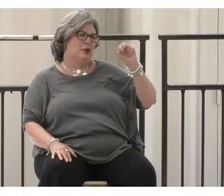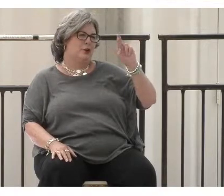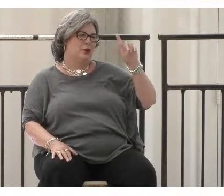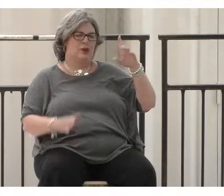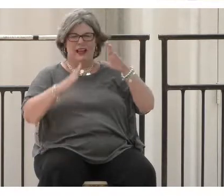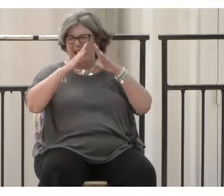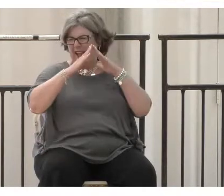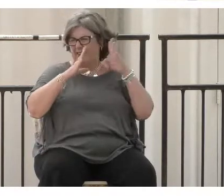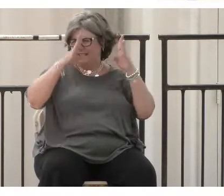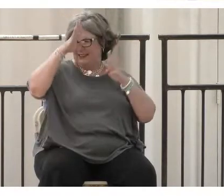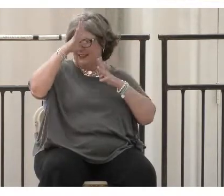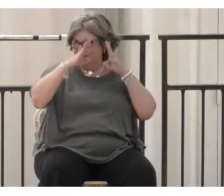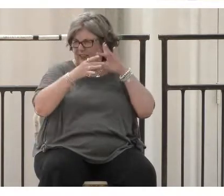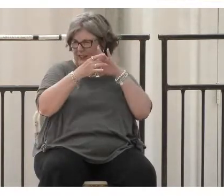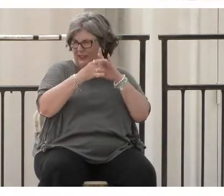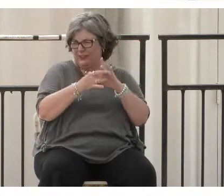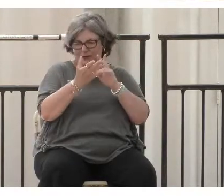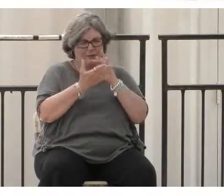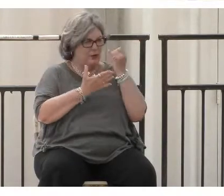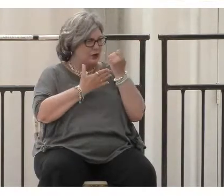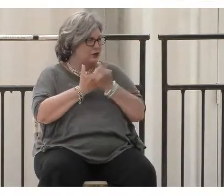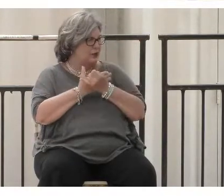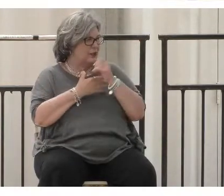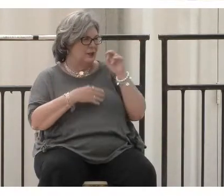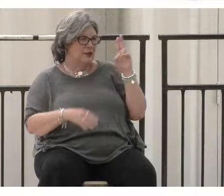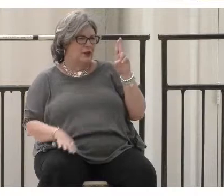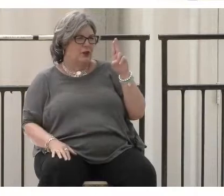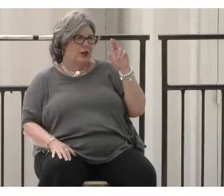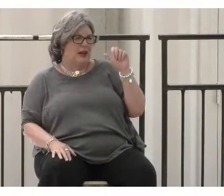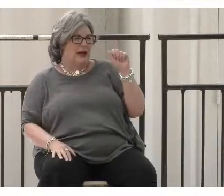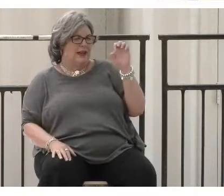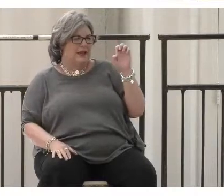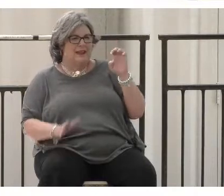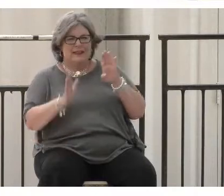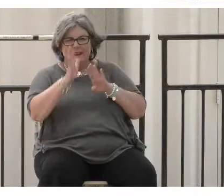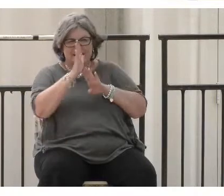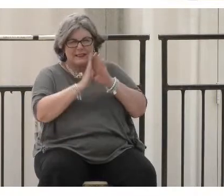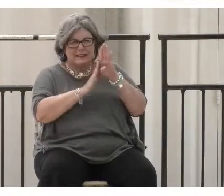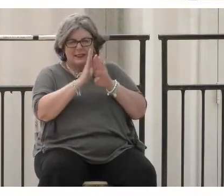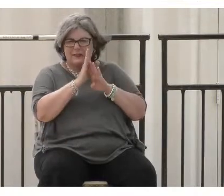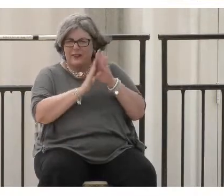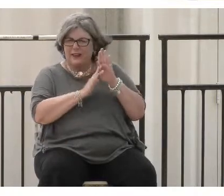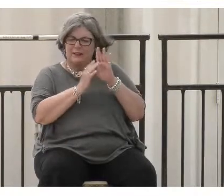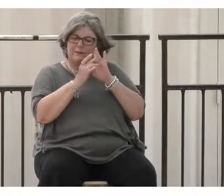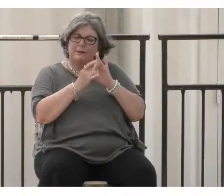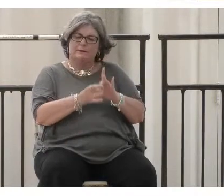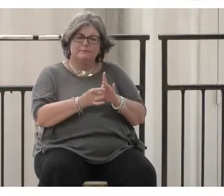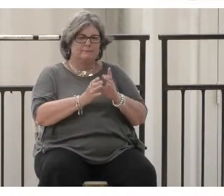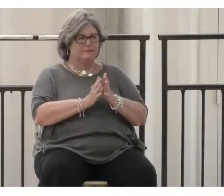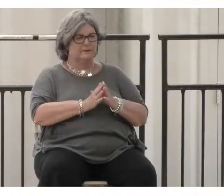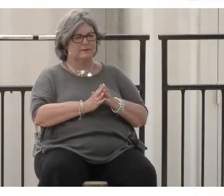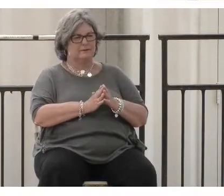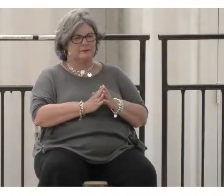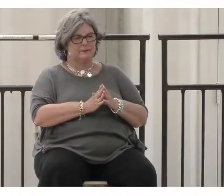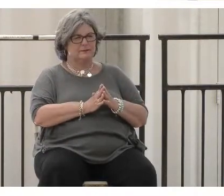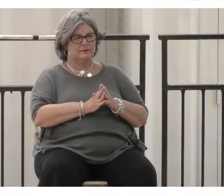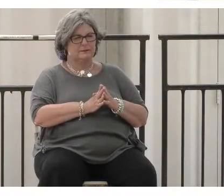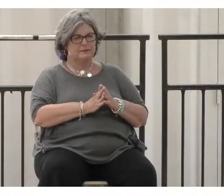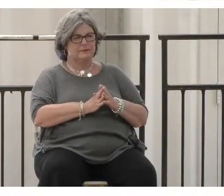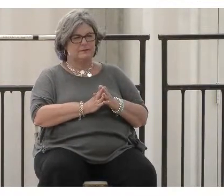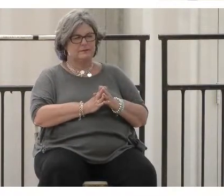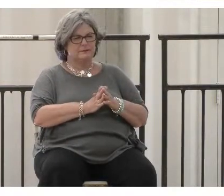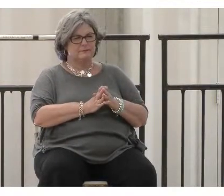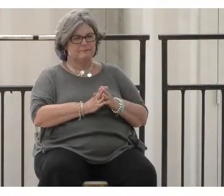is an innovative project in the UAE, is developing upon those strategies. This also references